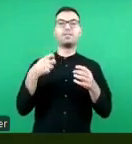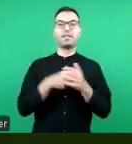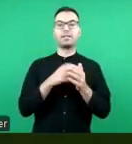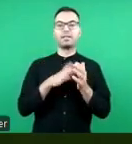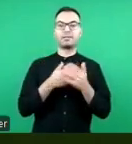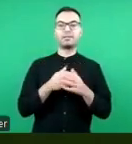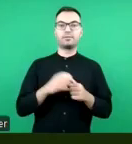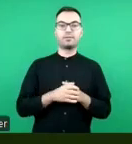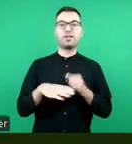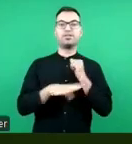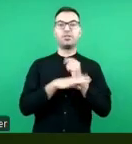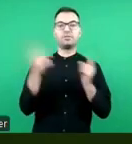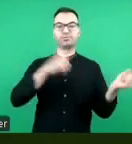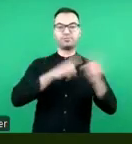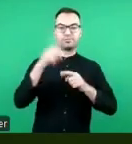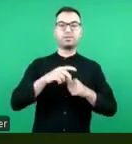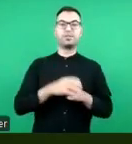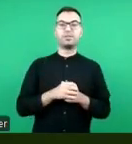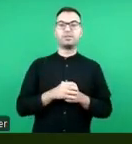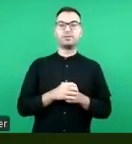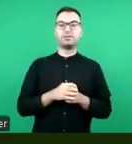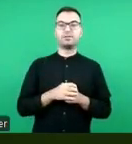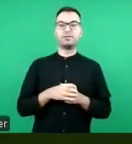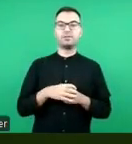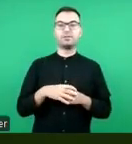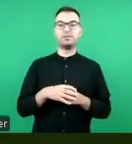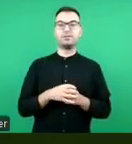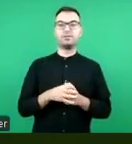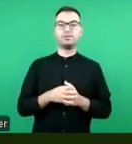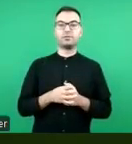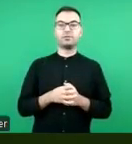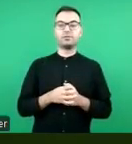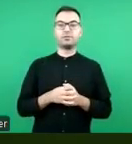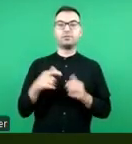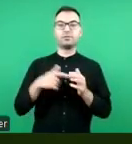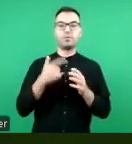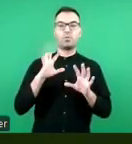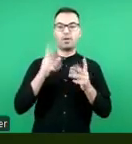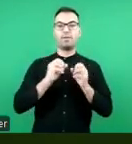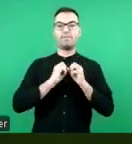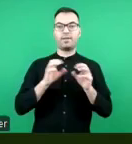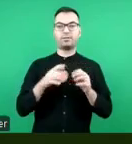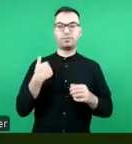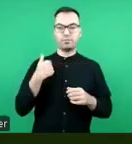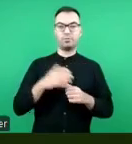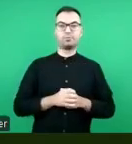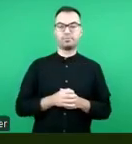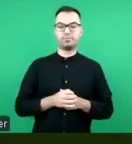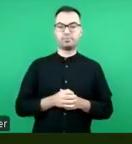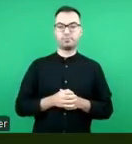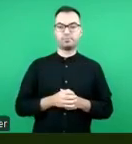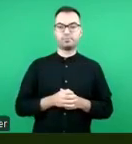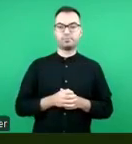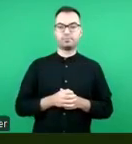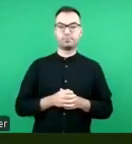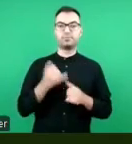lying deadwood, openness of the canopy, and standing deadwood, mean age was really nicely explained by the disturbance. And then